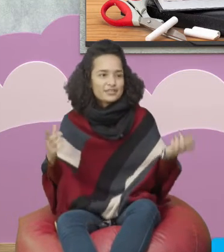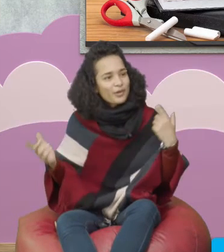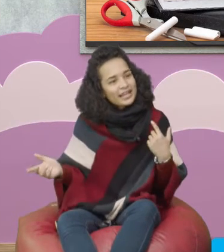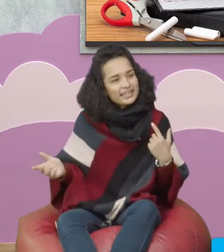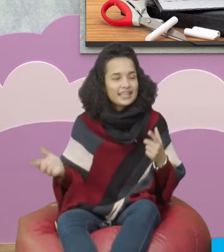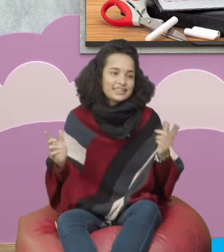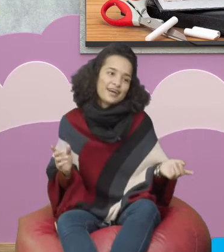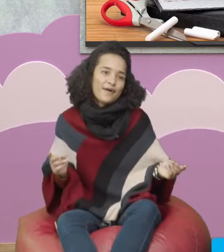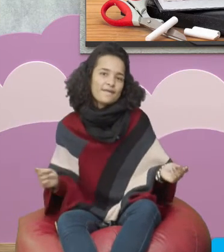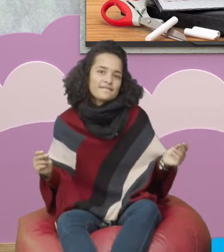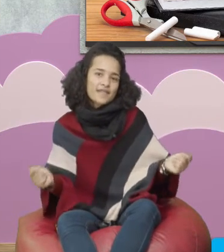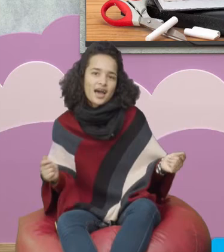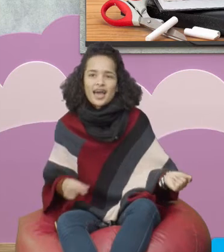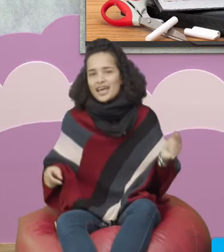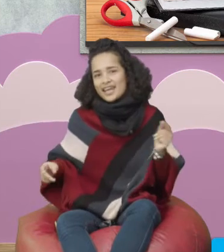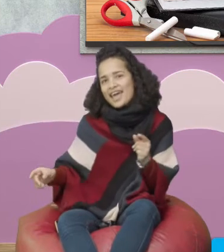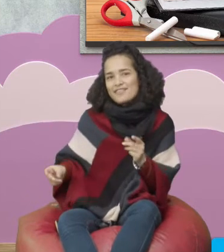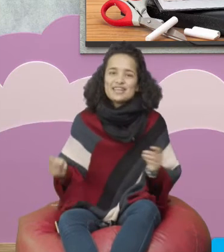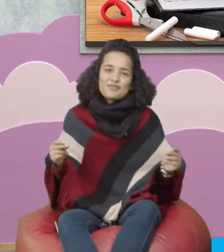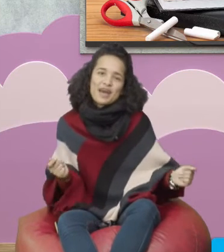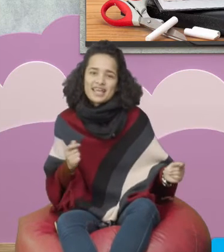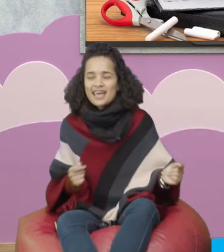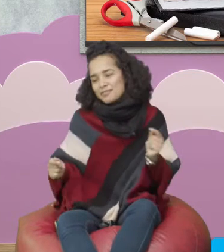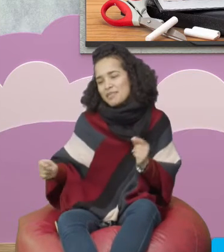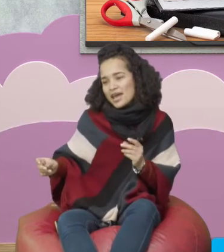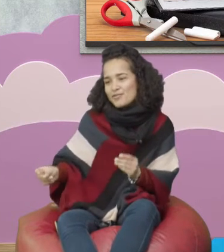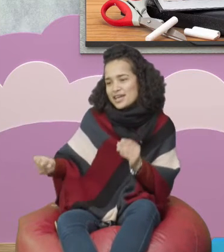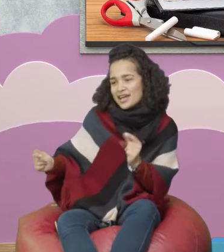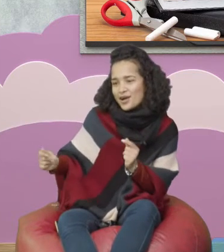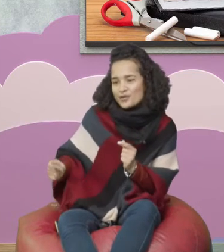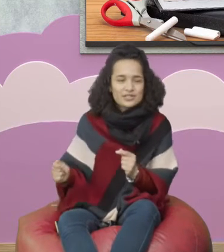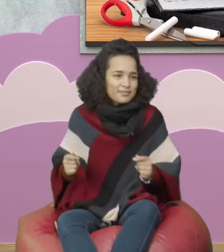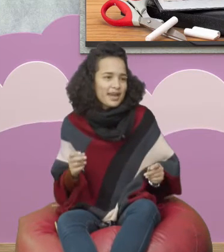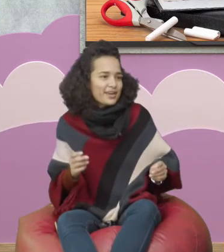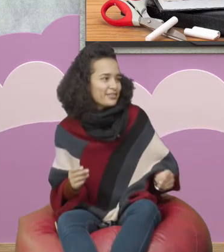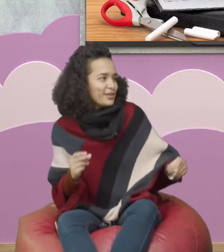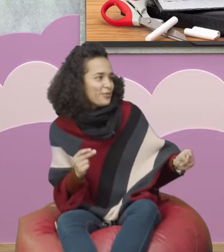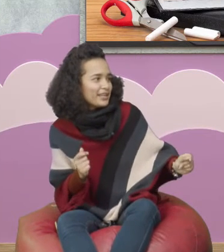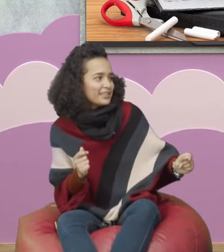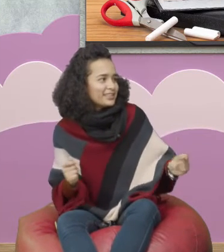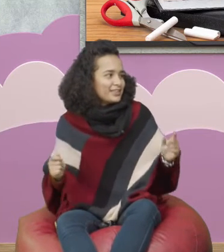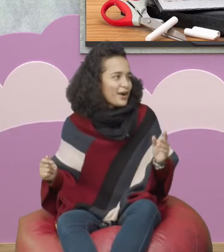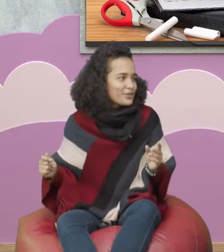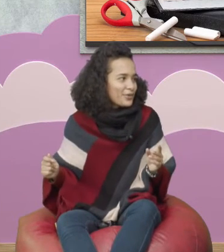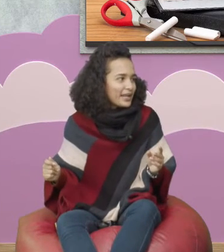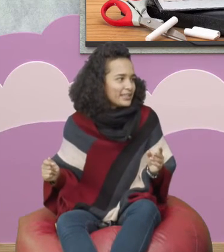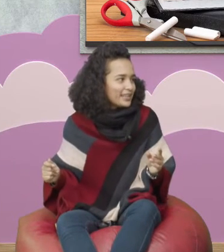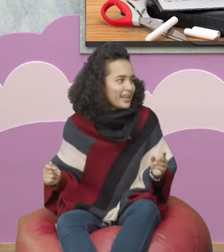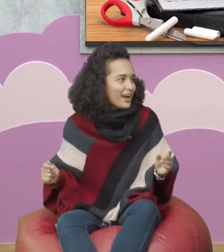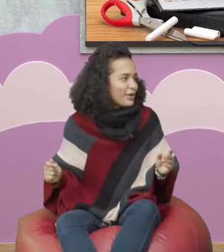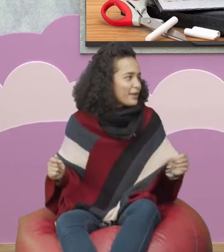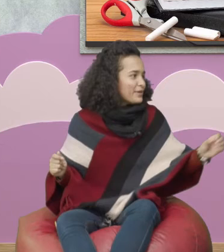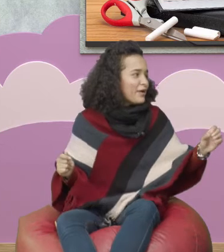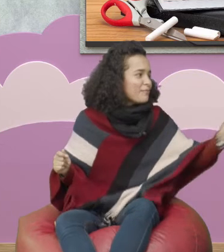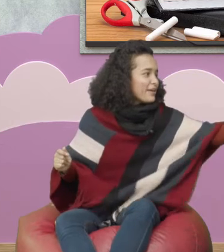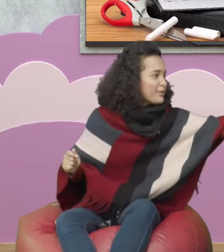as white as snow. And everywhere that Mary went, Mary goes. Is it goes or went? I don't know. I